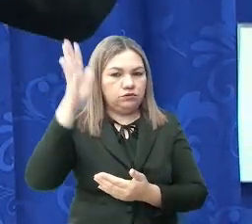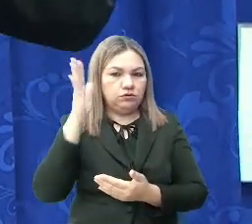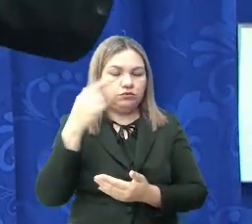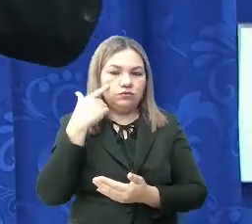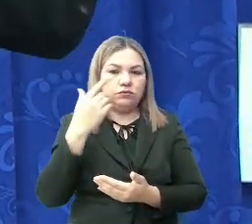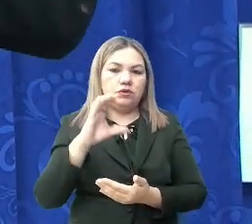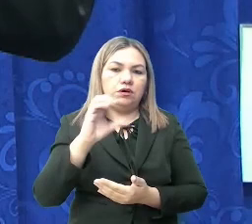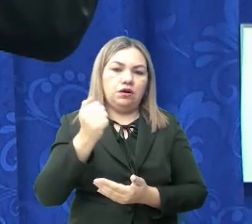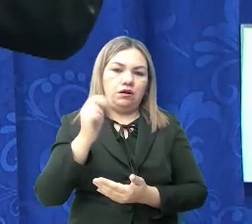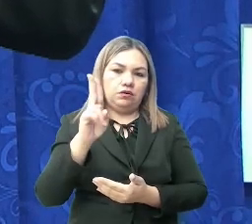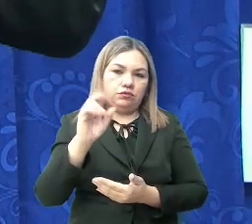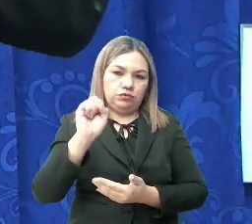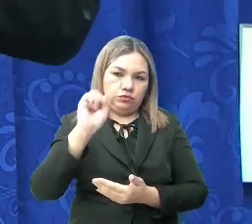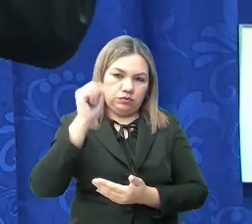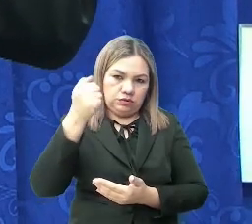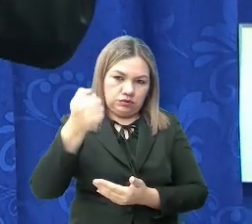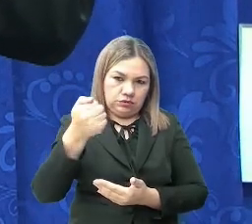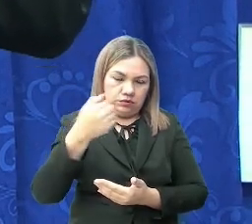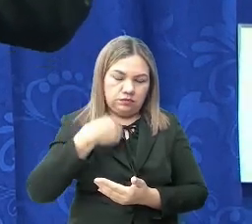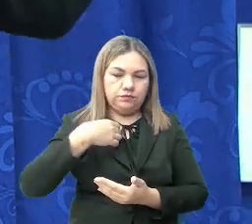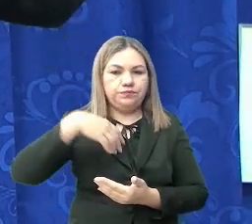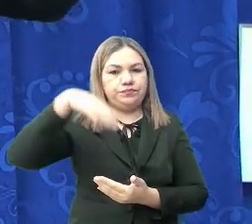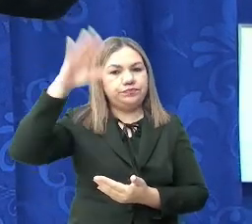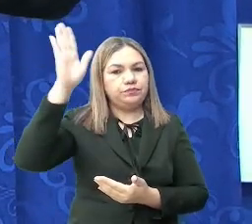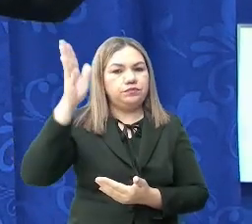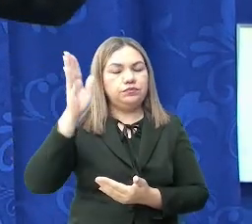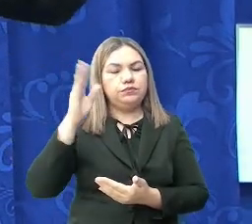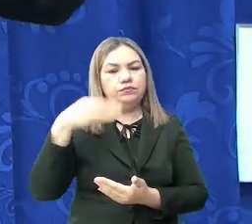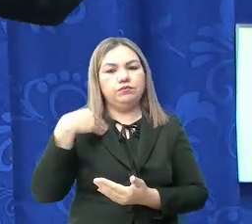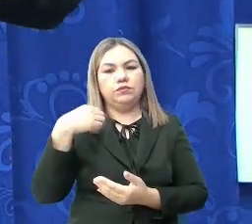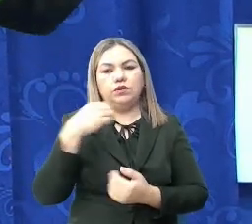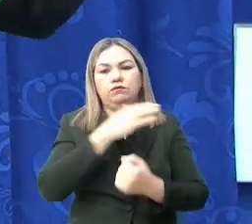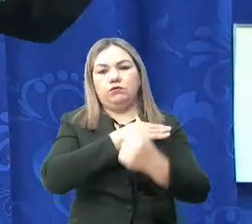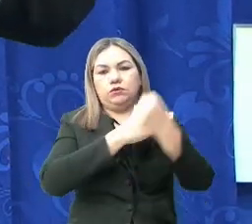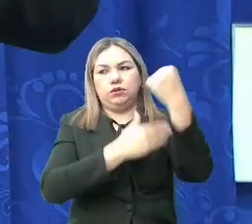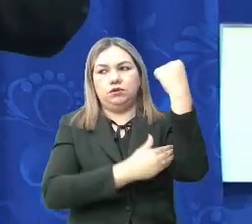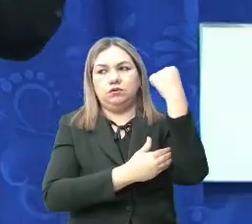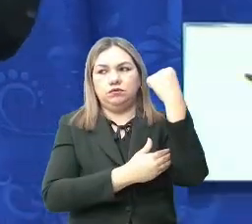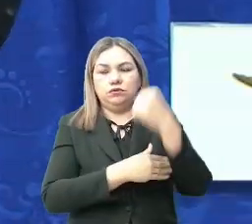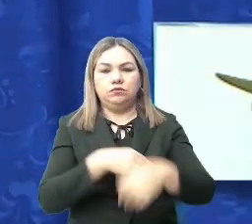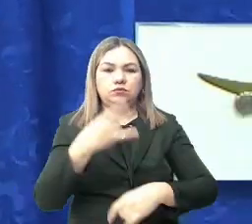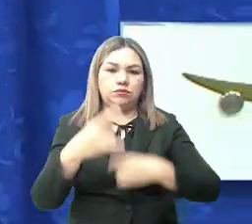And it says that because of that, Jehovah straightened